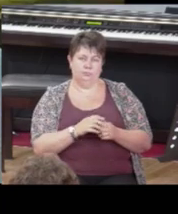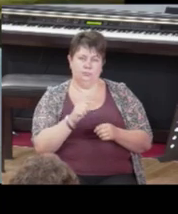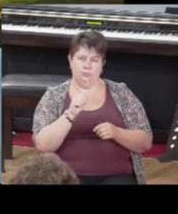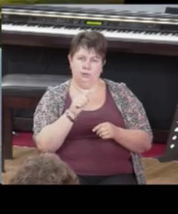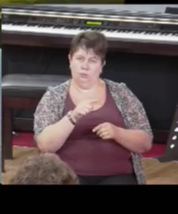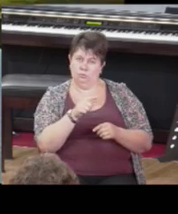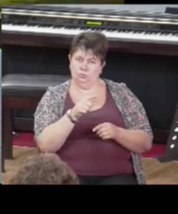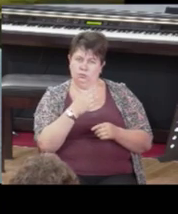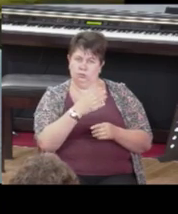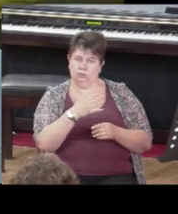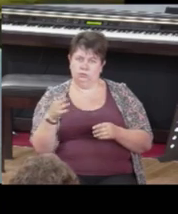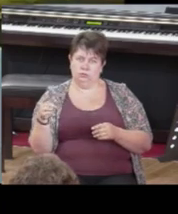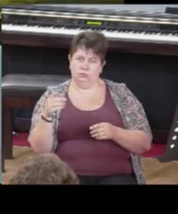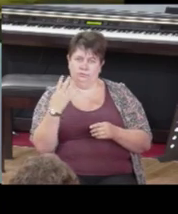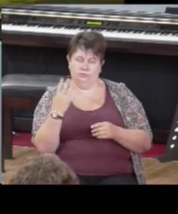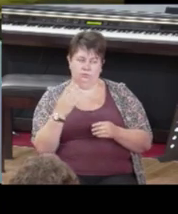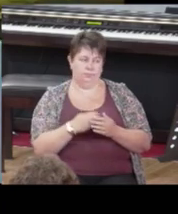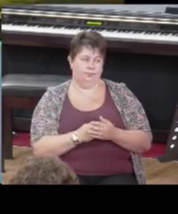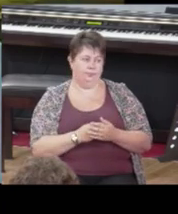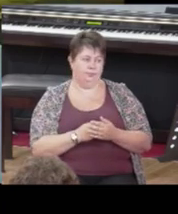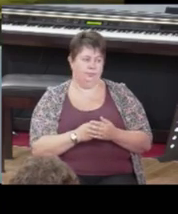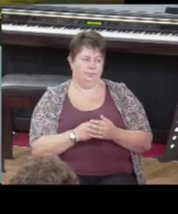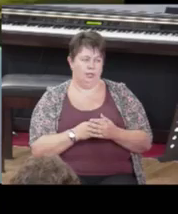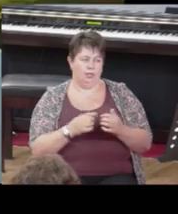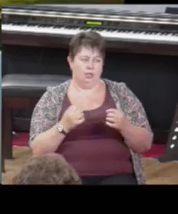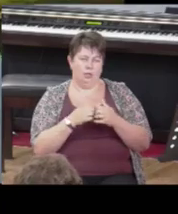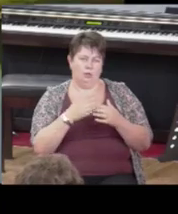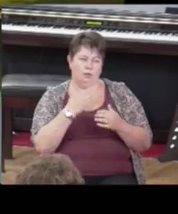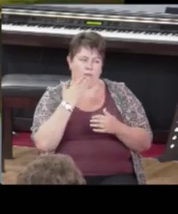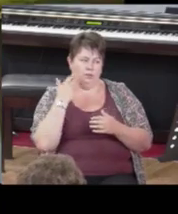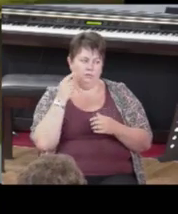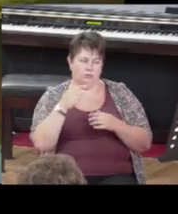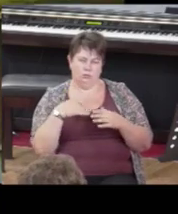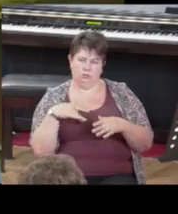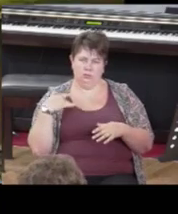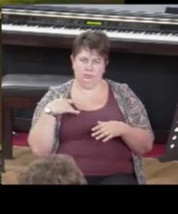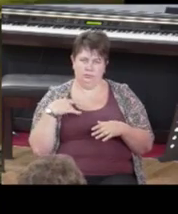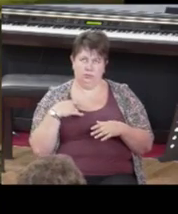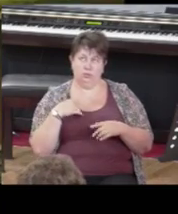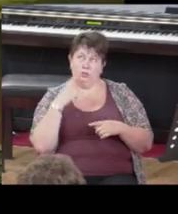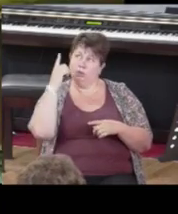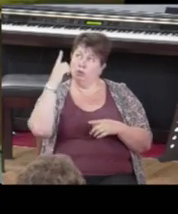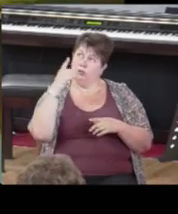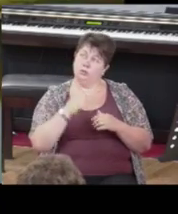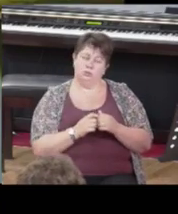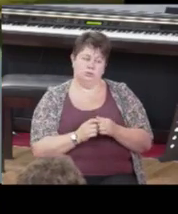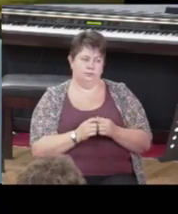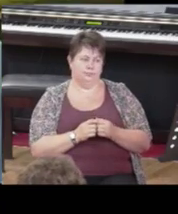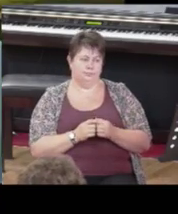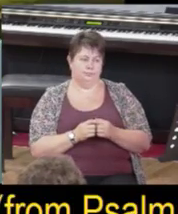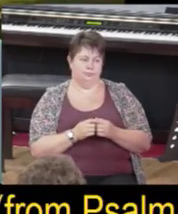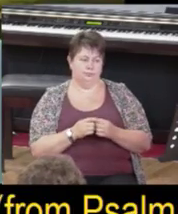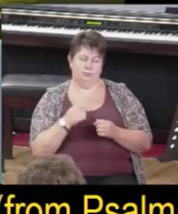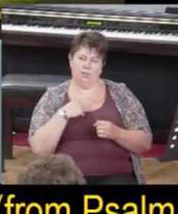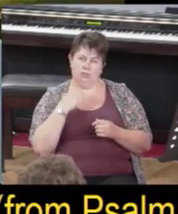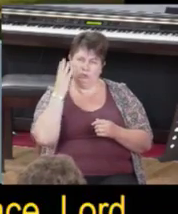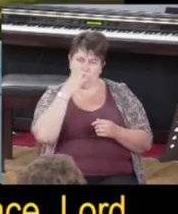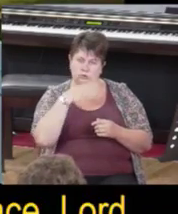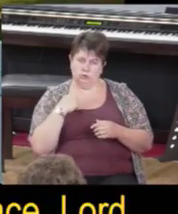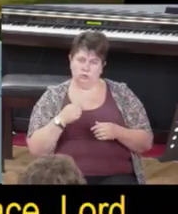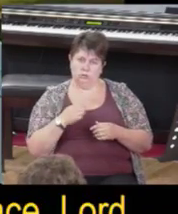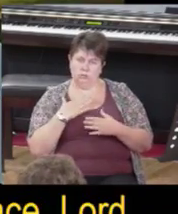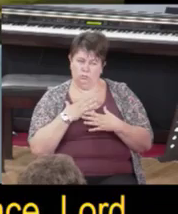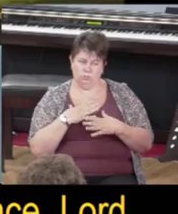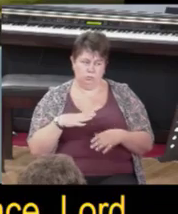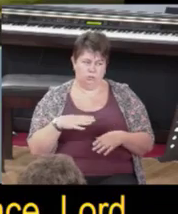Psalm 84. How lovely is your dwelling place, Lord Almighty. My soul yearns,